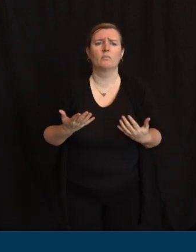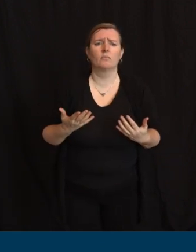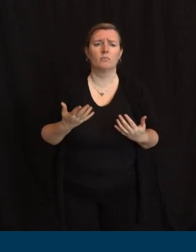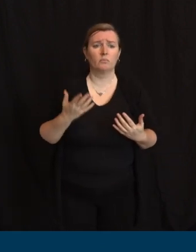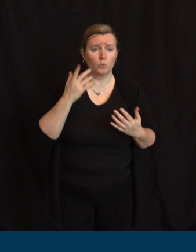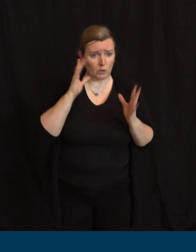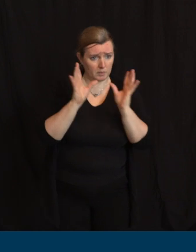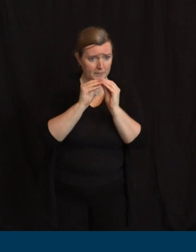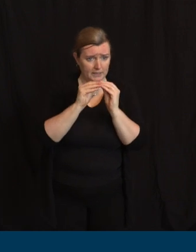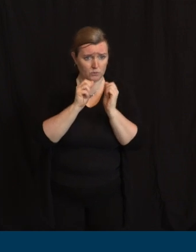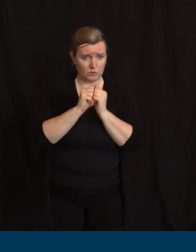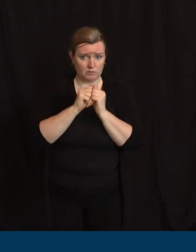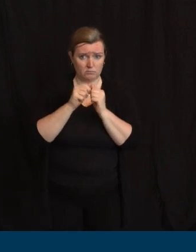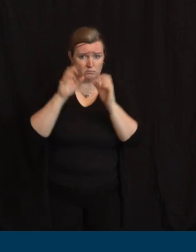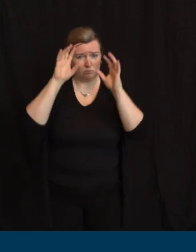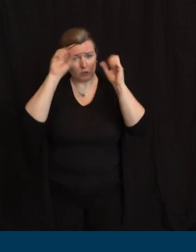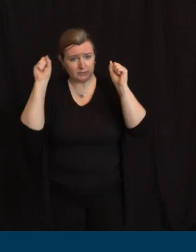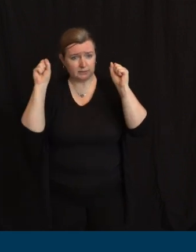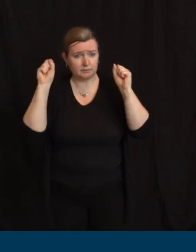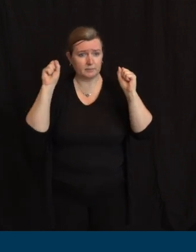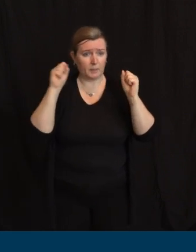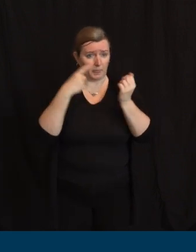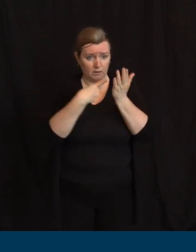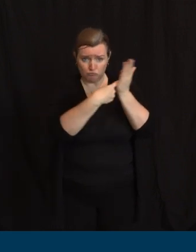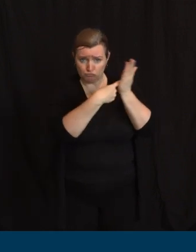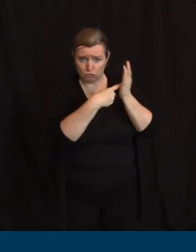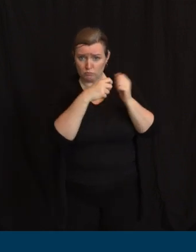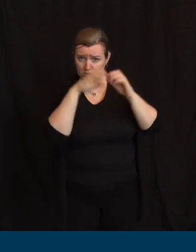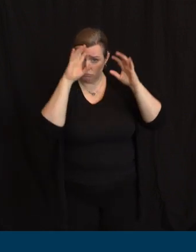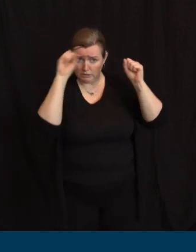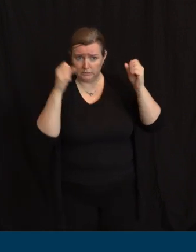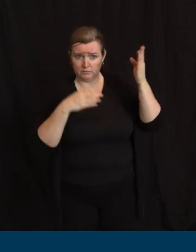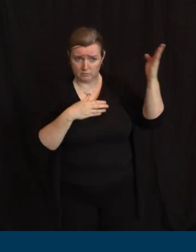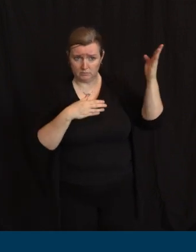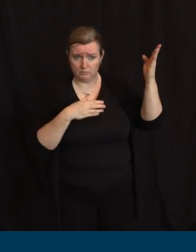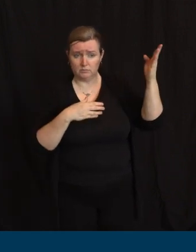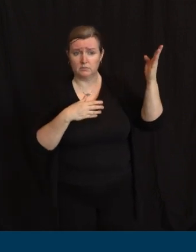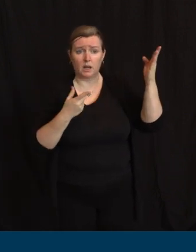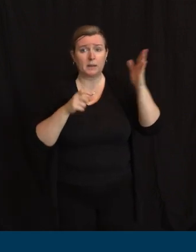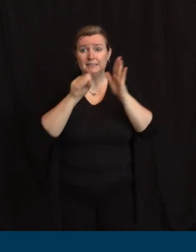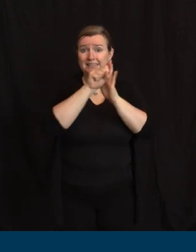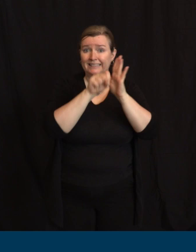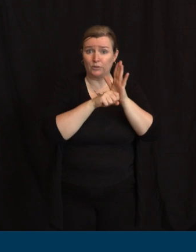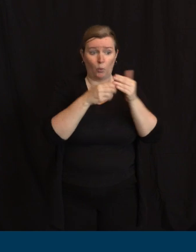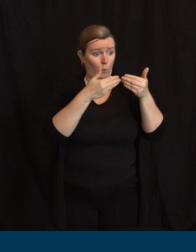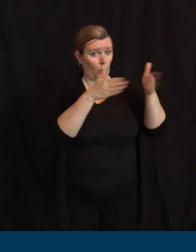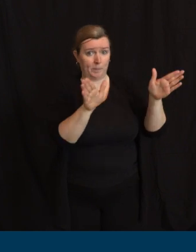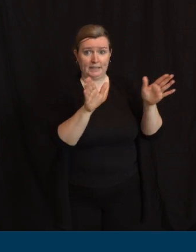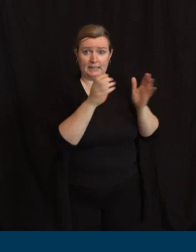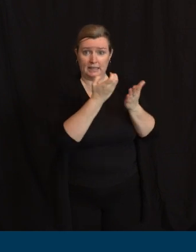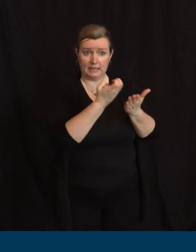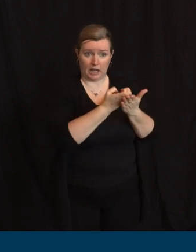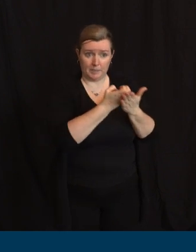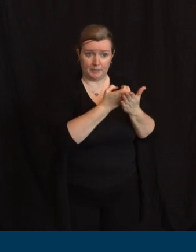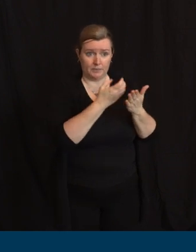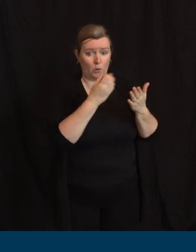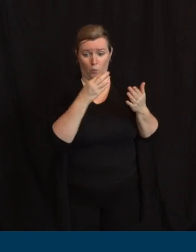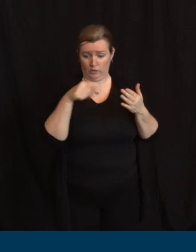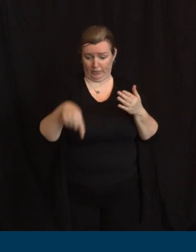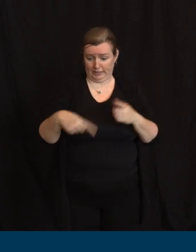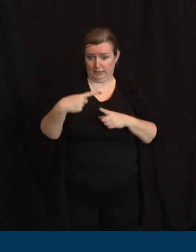states reopen this month or at the beginning of May, are you going to make any efforts to block those people from coming into New Jersey? Real quick,